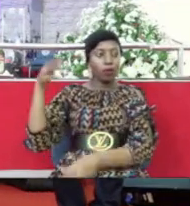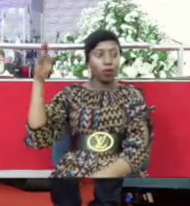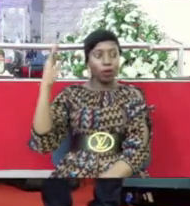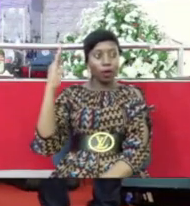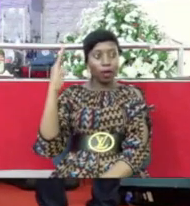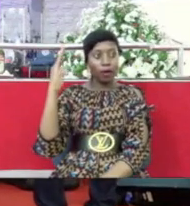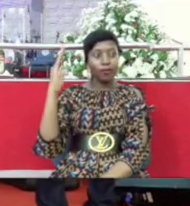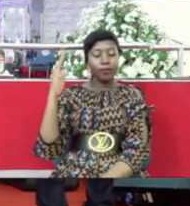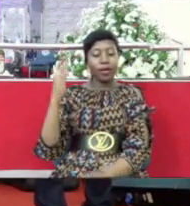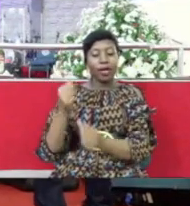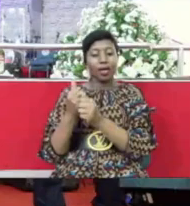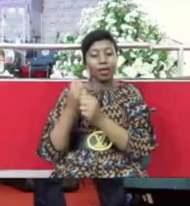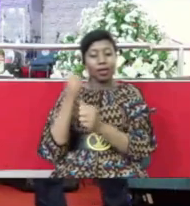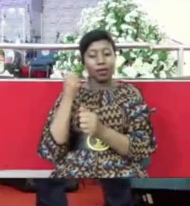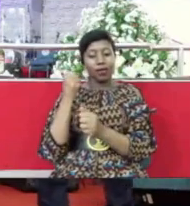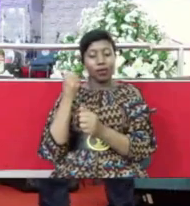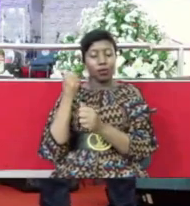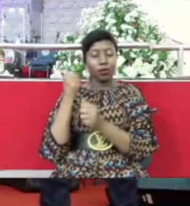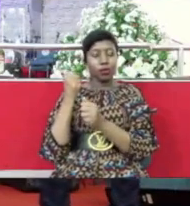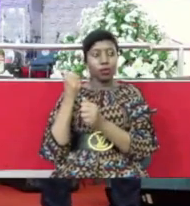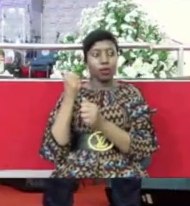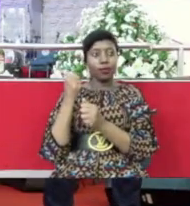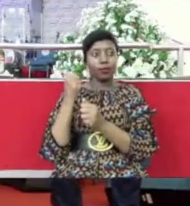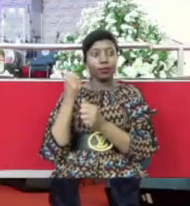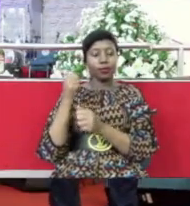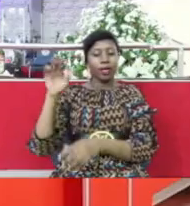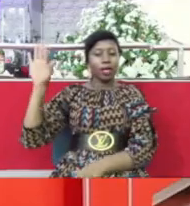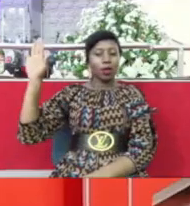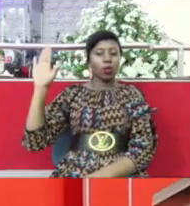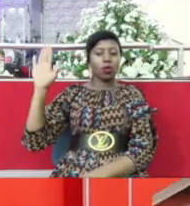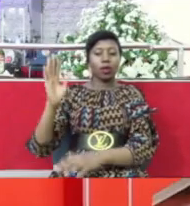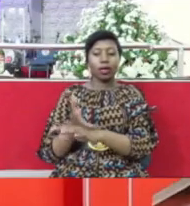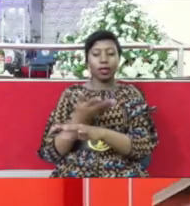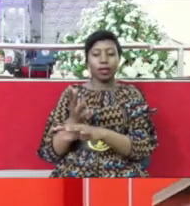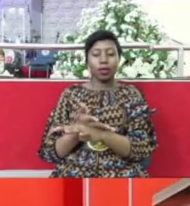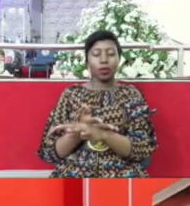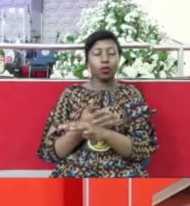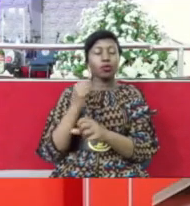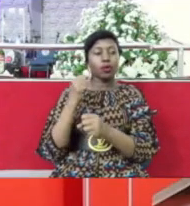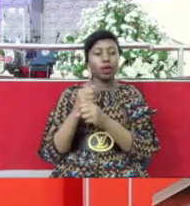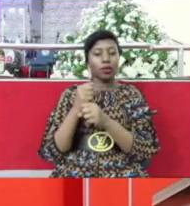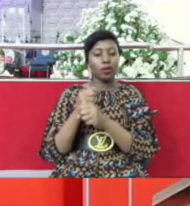they refused even oath that the Kikuyus were giving. Na wakakataa tamaduni ambazo zilikuwa zinapeana na Wakikuyu. A story is told of this